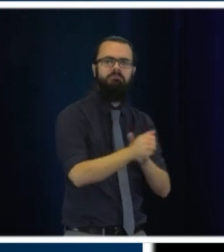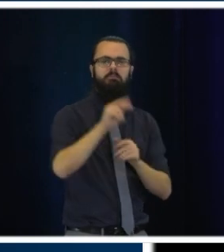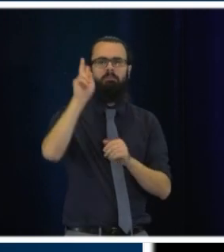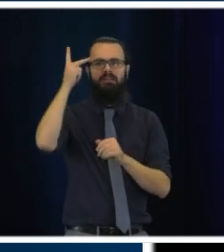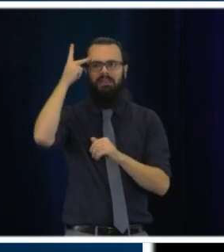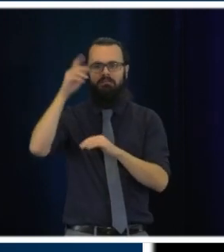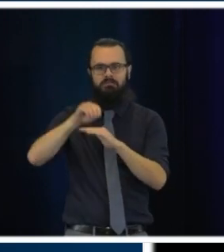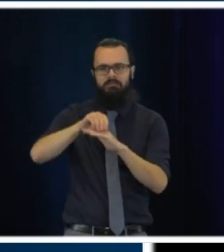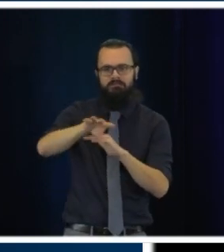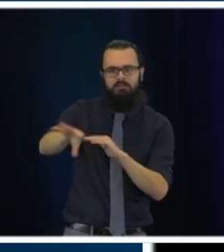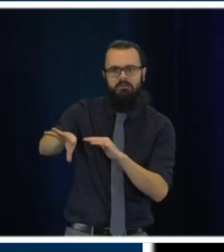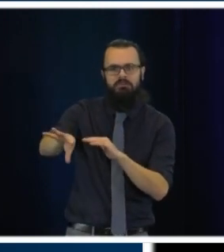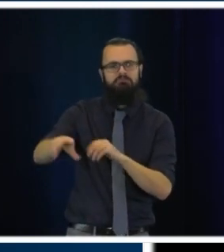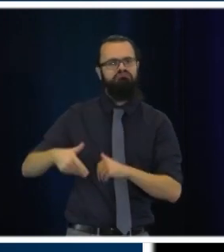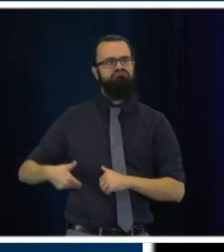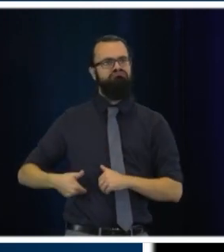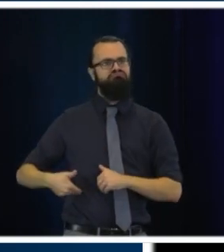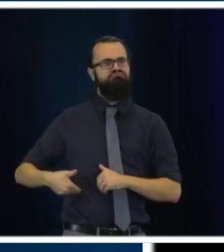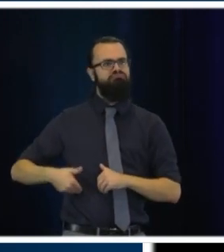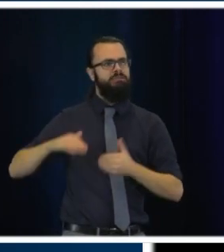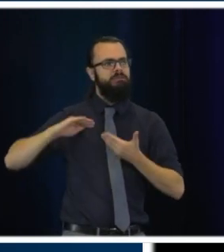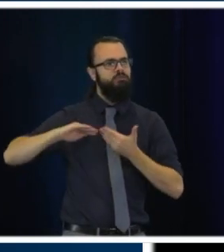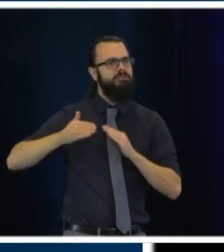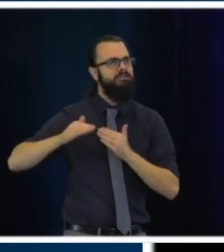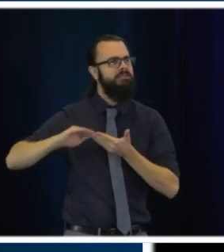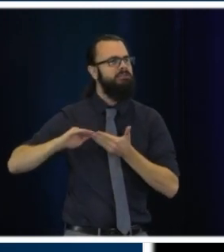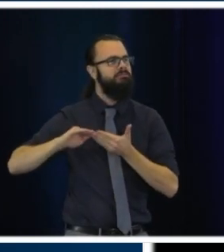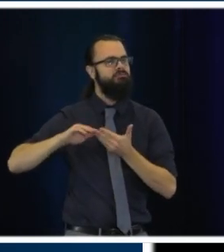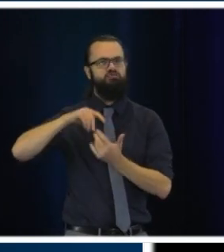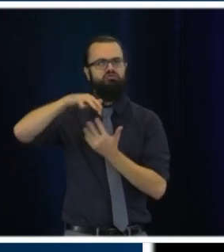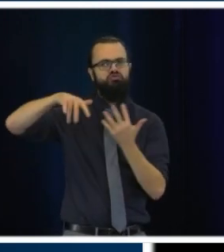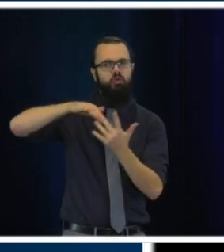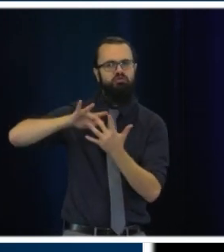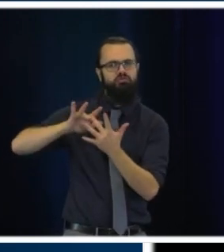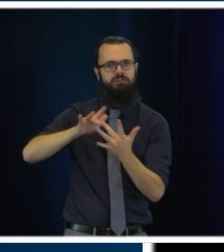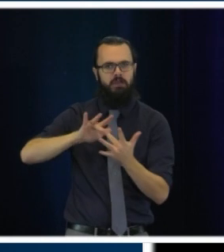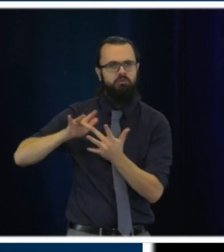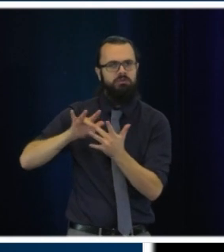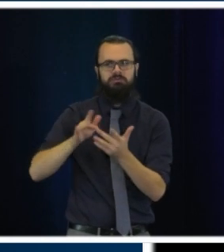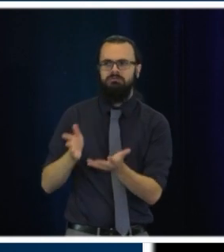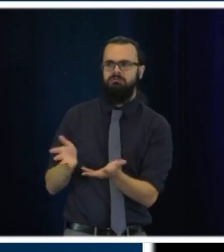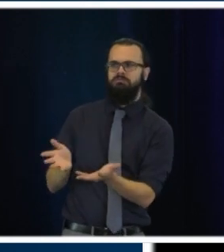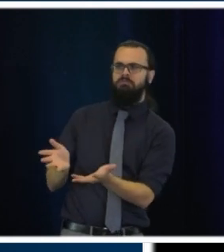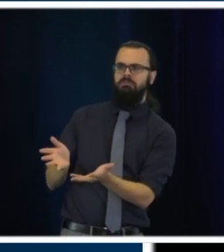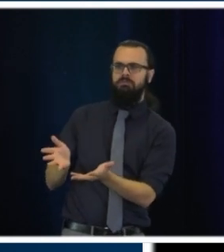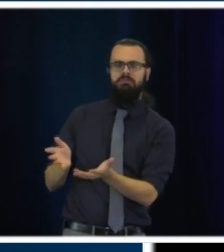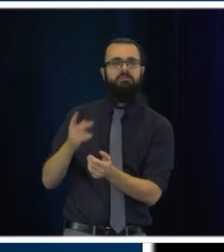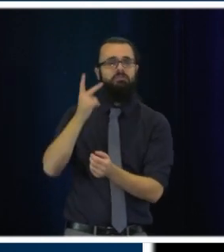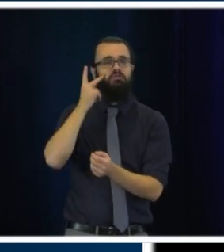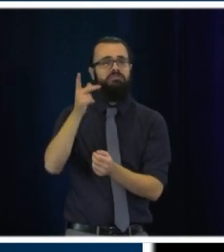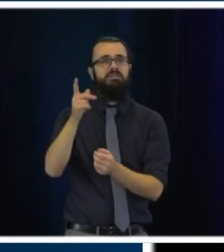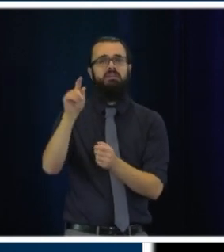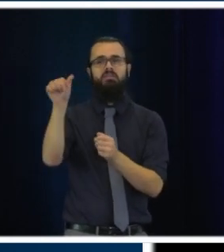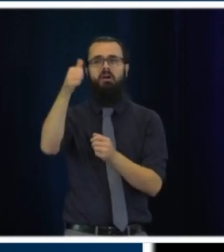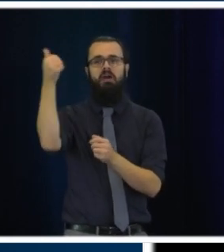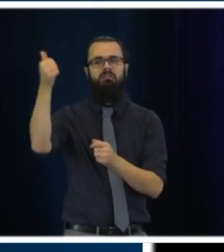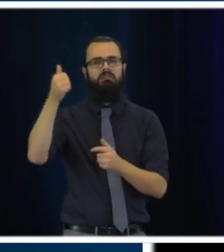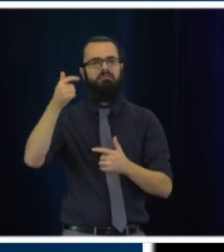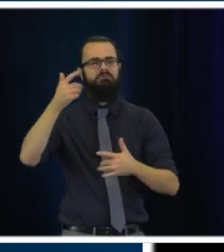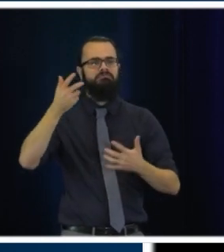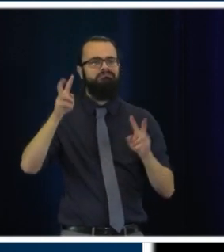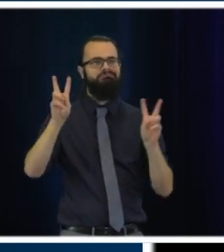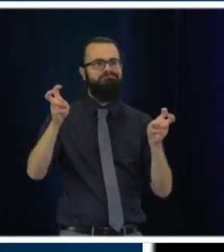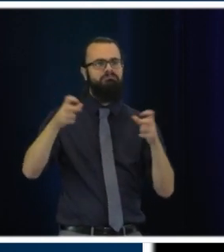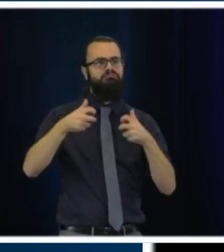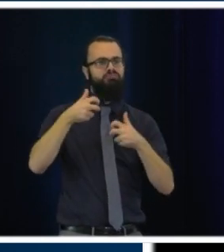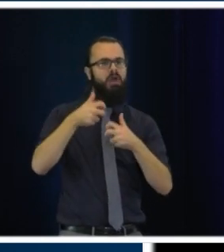community, and social networks. And then all those other ills that you see in the tree on the right are shrunken, they're decreased. And we